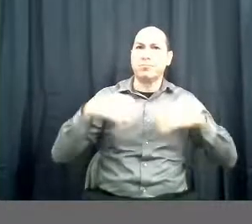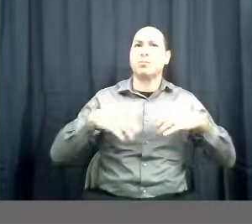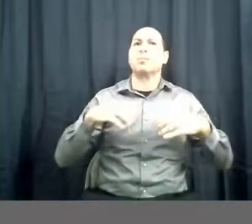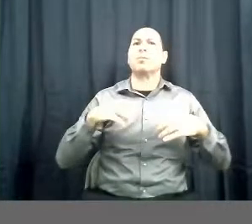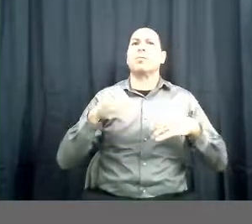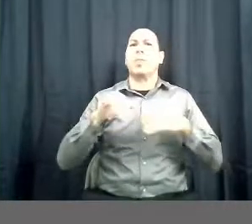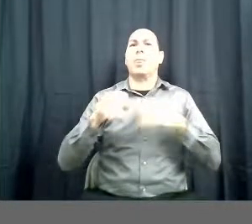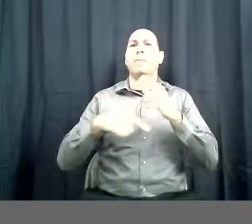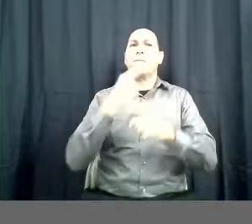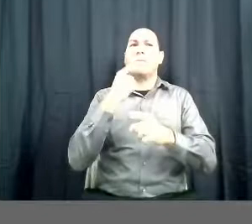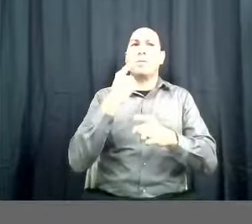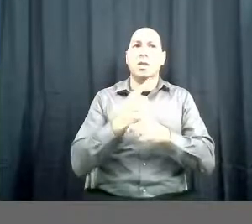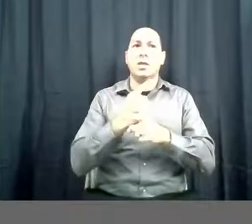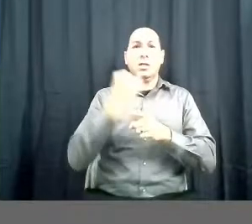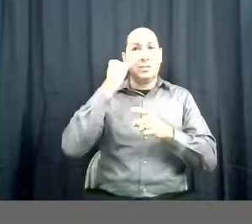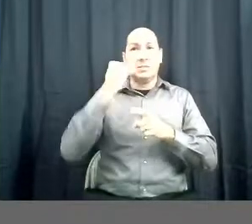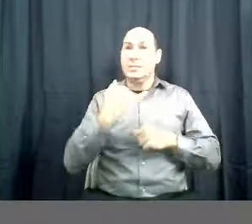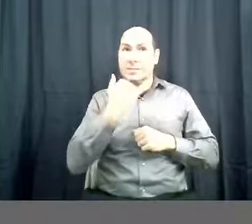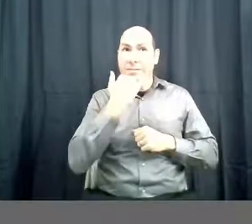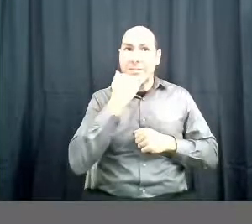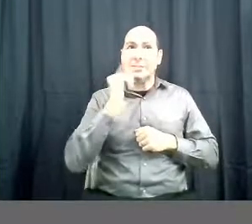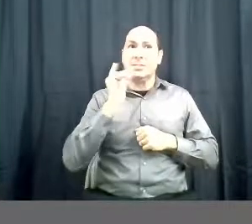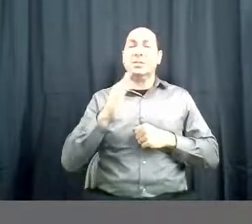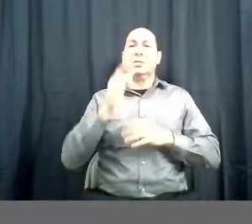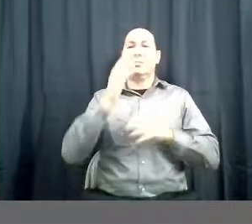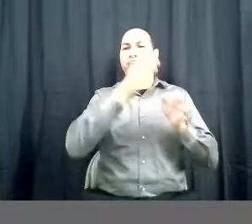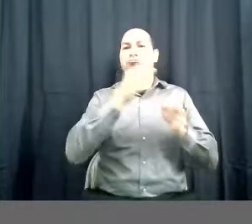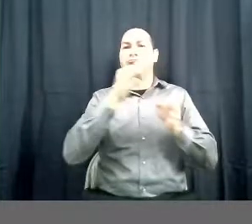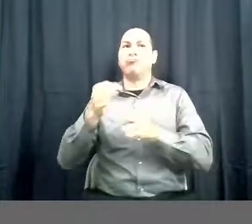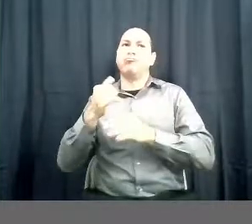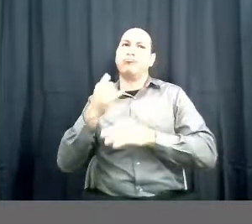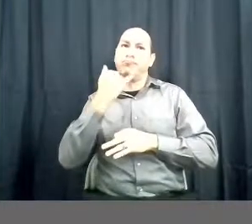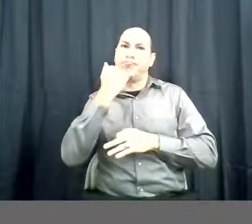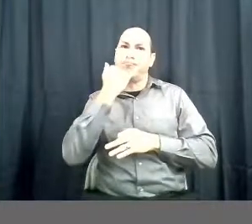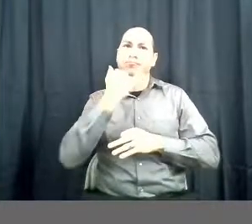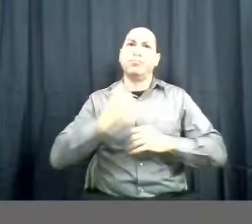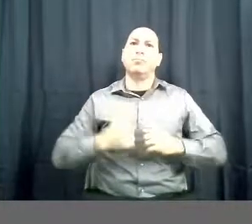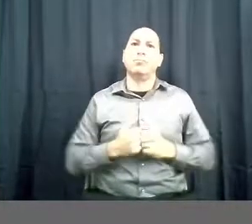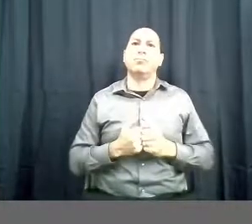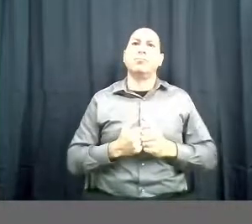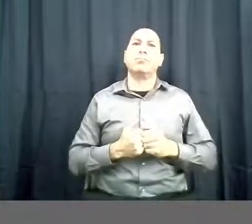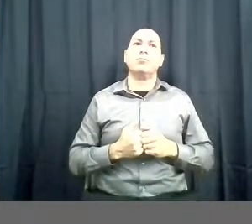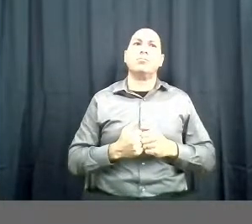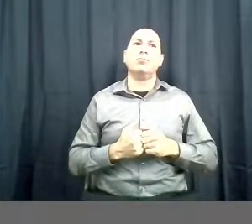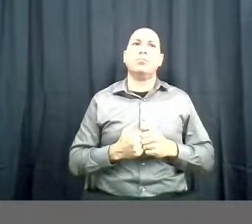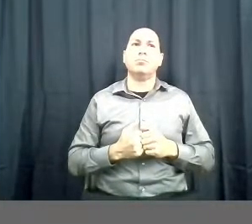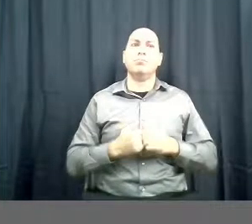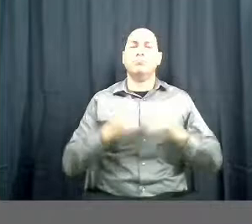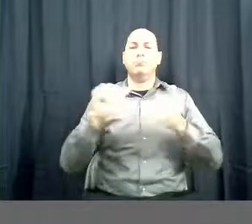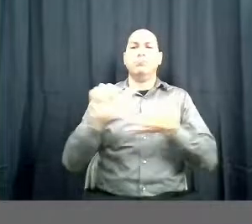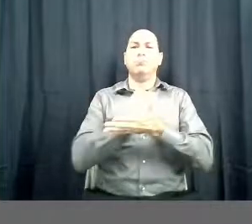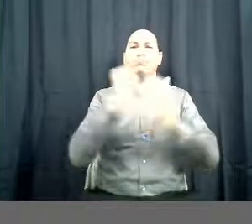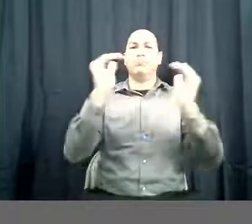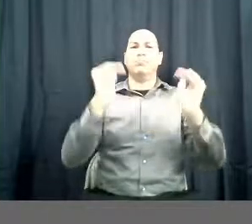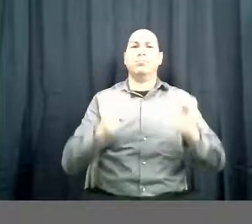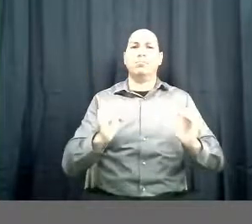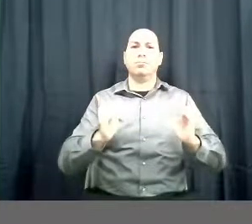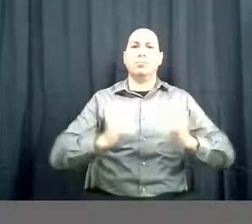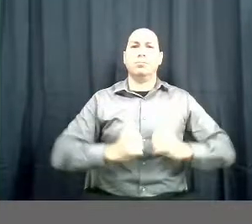distribution is not accurate, while the forecast for the year may be accurate. Next page.